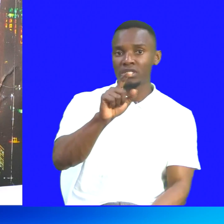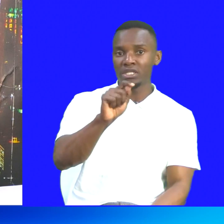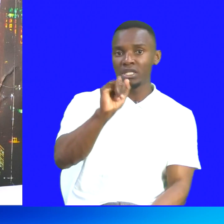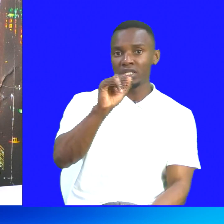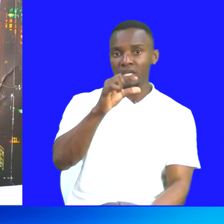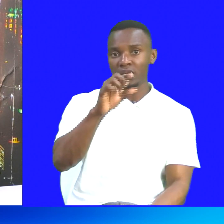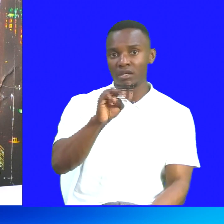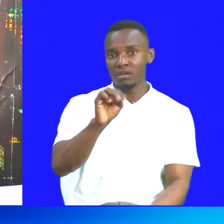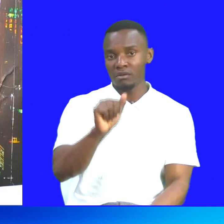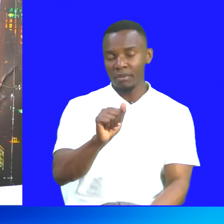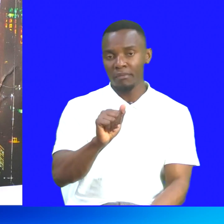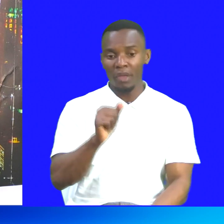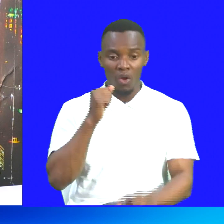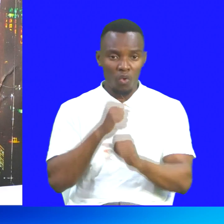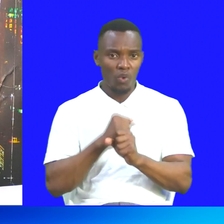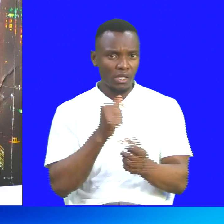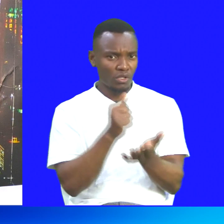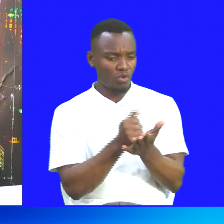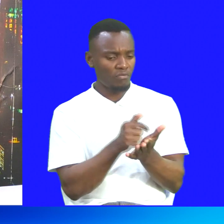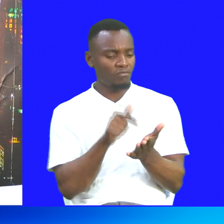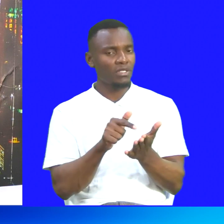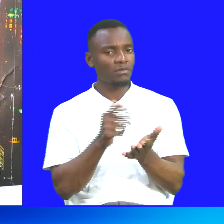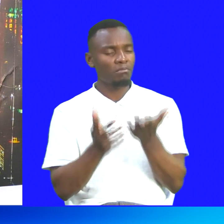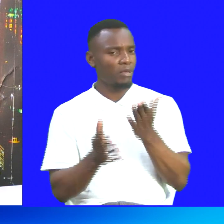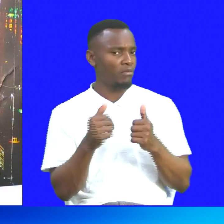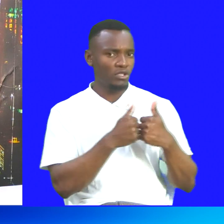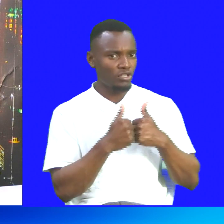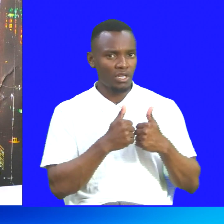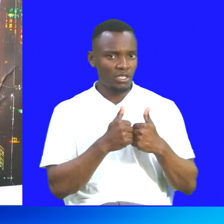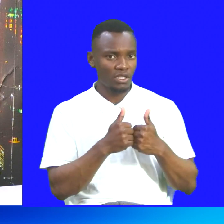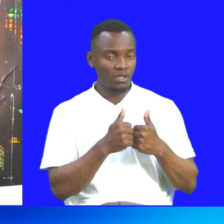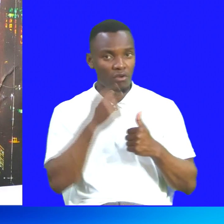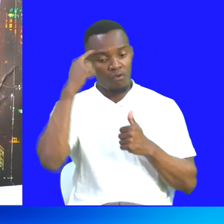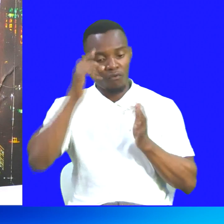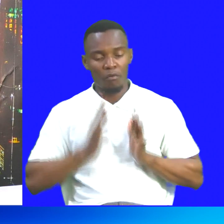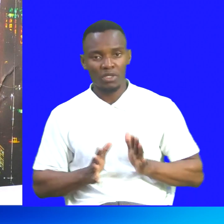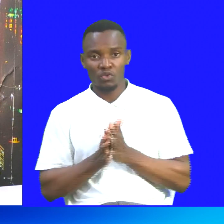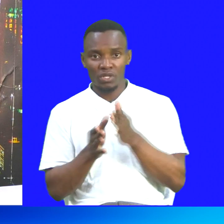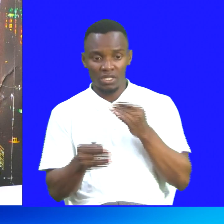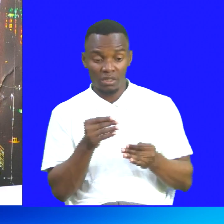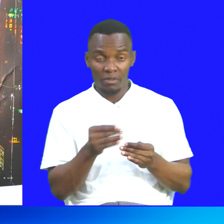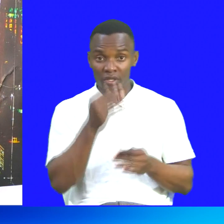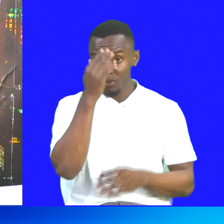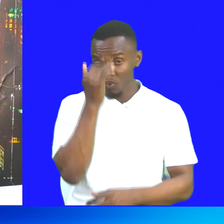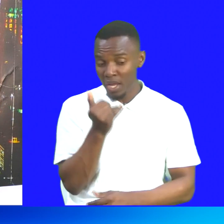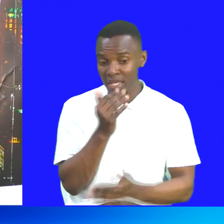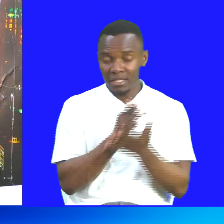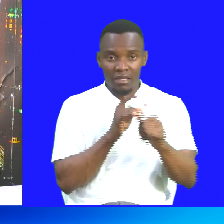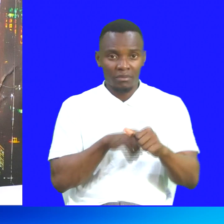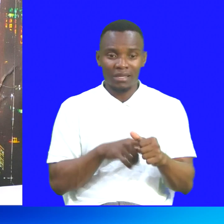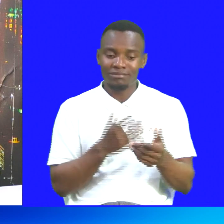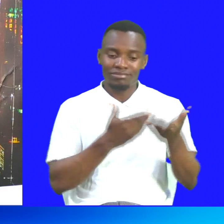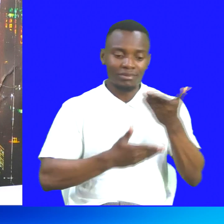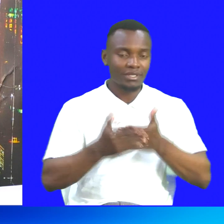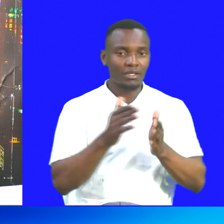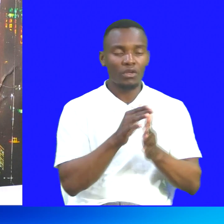a person with disability, especially if they don't get along with other employees.